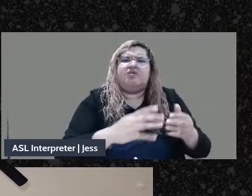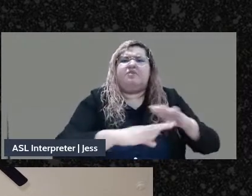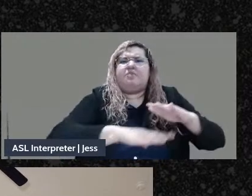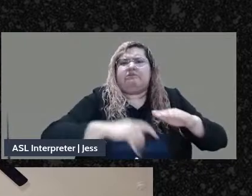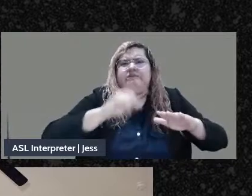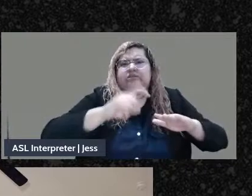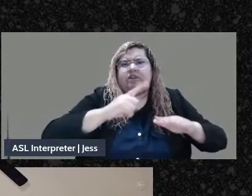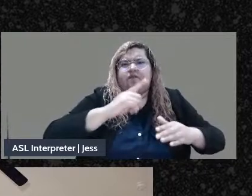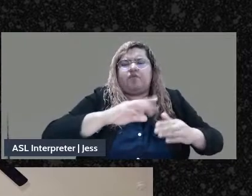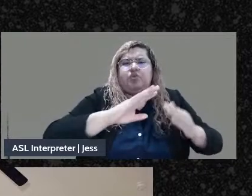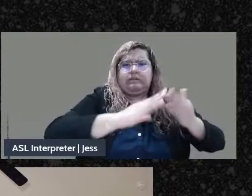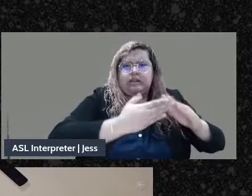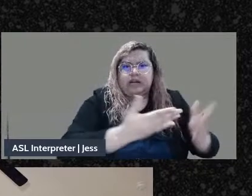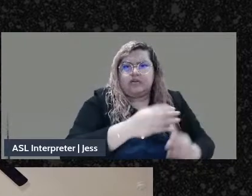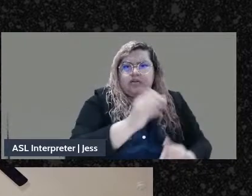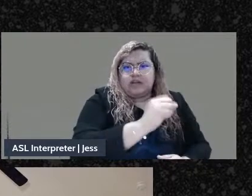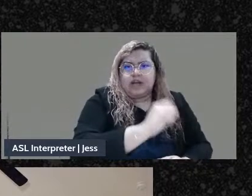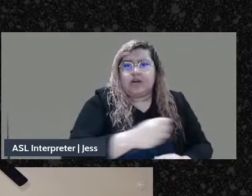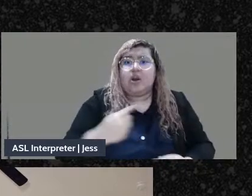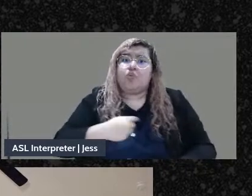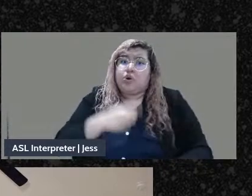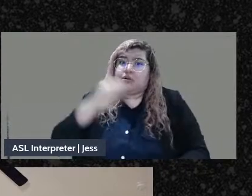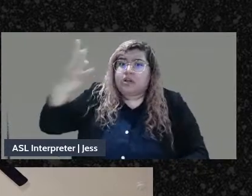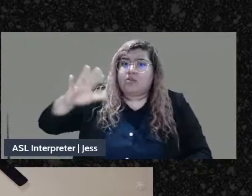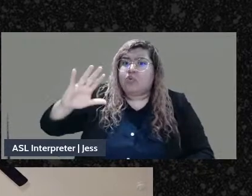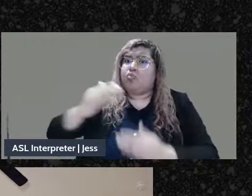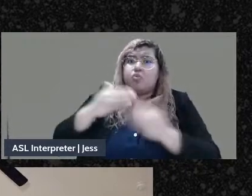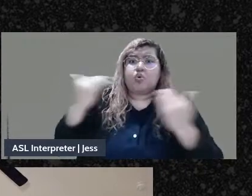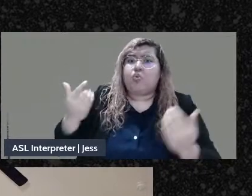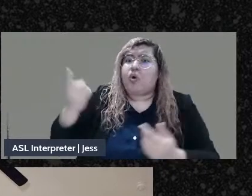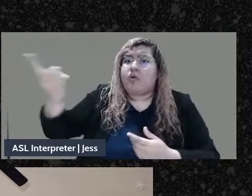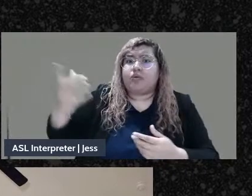cop bonuses, no retention bonuses, all of that.